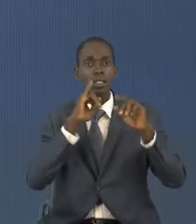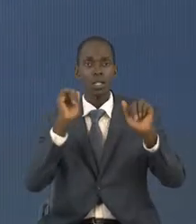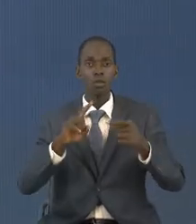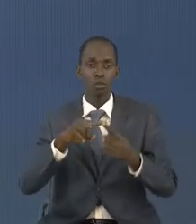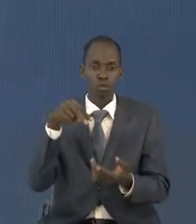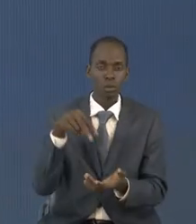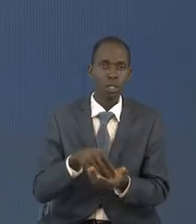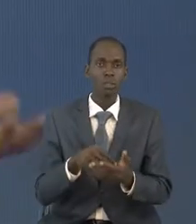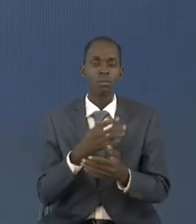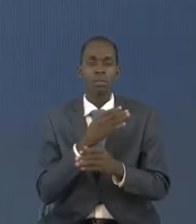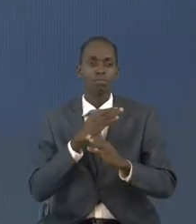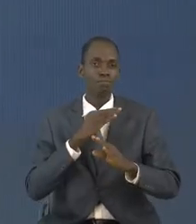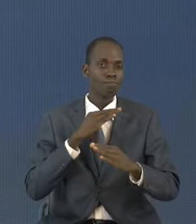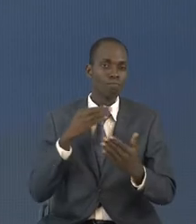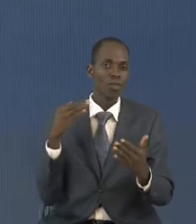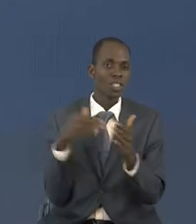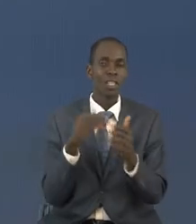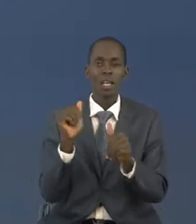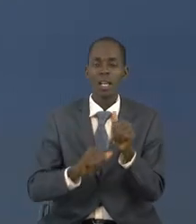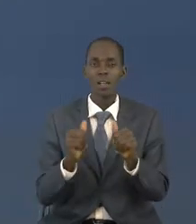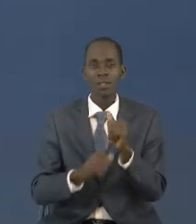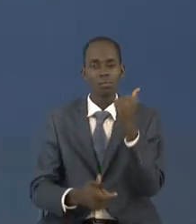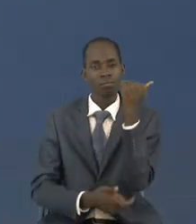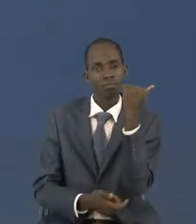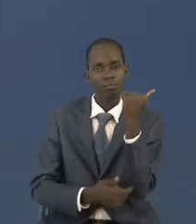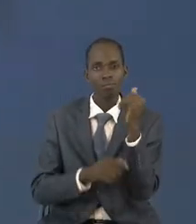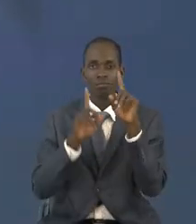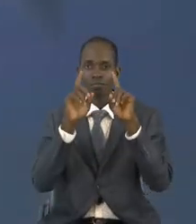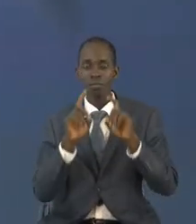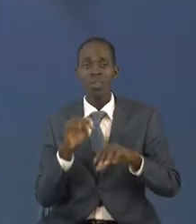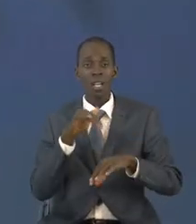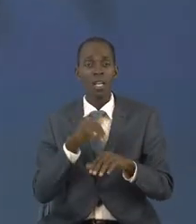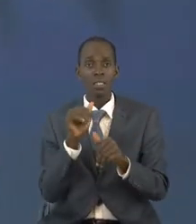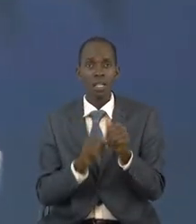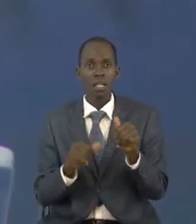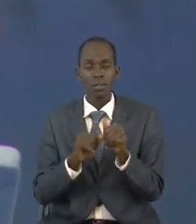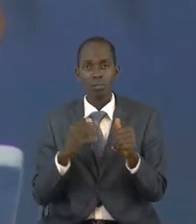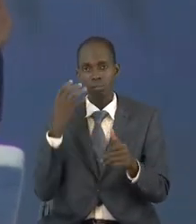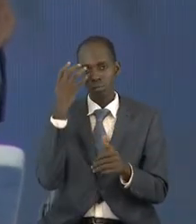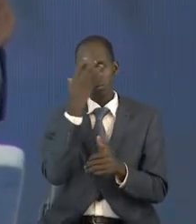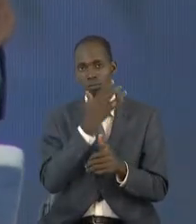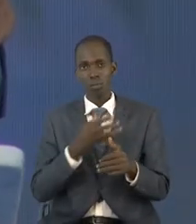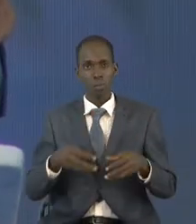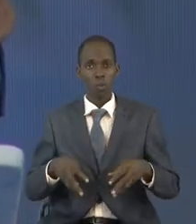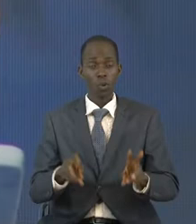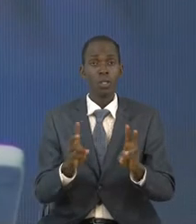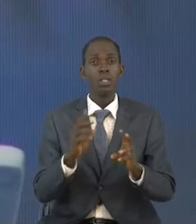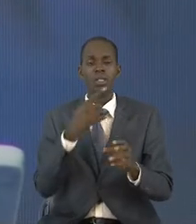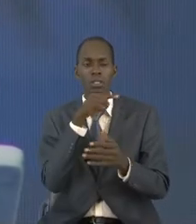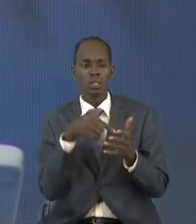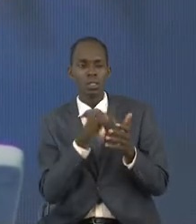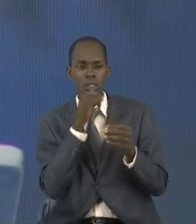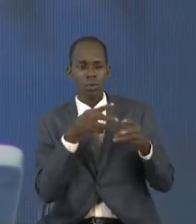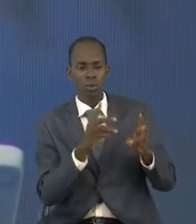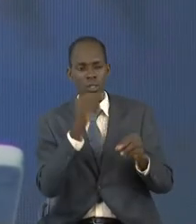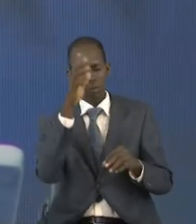trial, every temptation. And at every crossroad, he said, this is the way the Father has ordained, and he